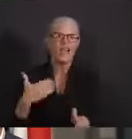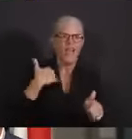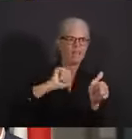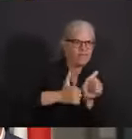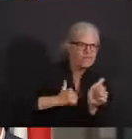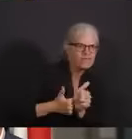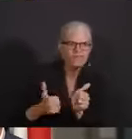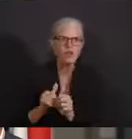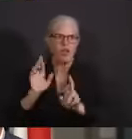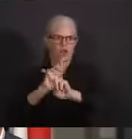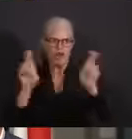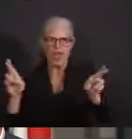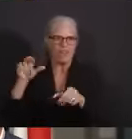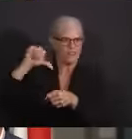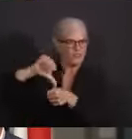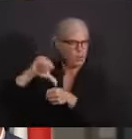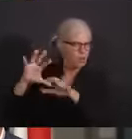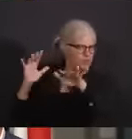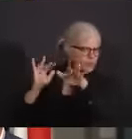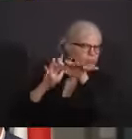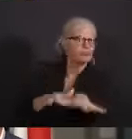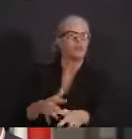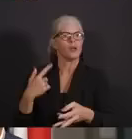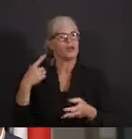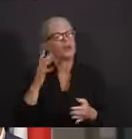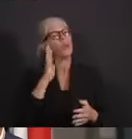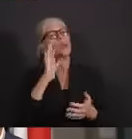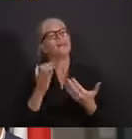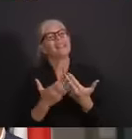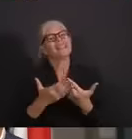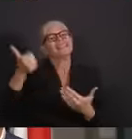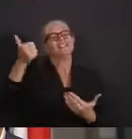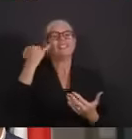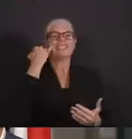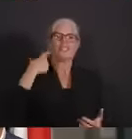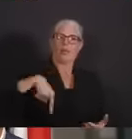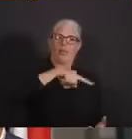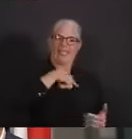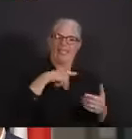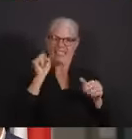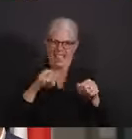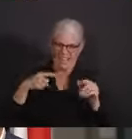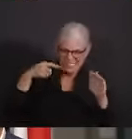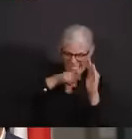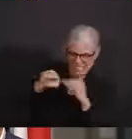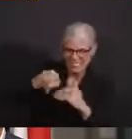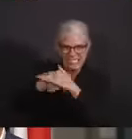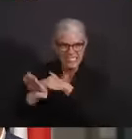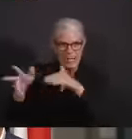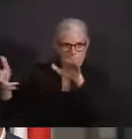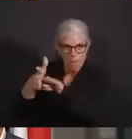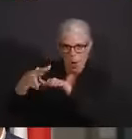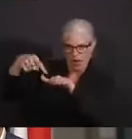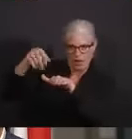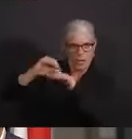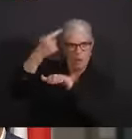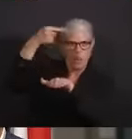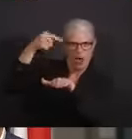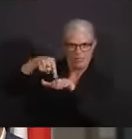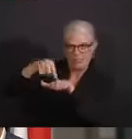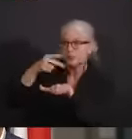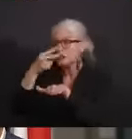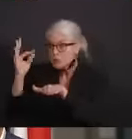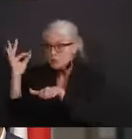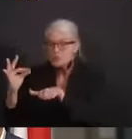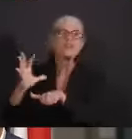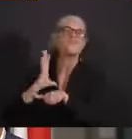fuel in where it needs to go, but it'd sure be a lot easier if we just get that coming into the ports. And so those are all going to be priorities from here on out. So